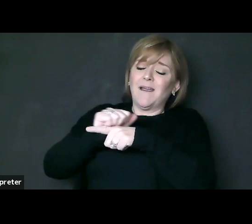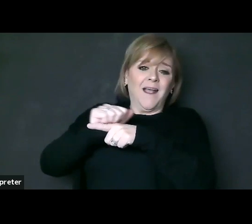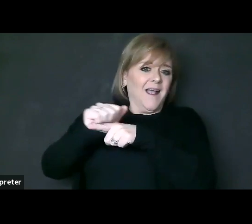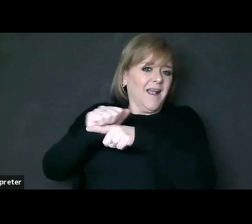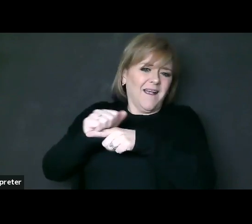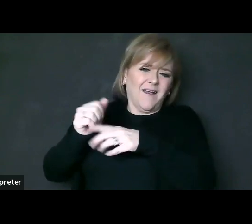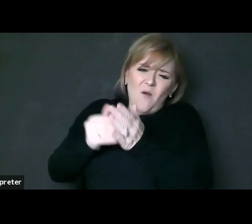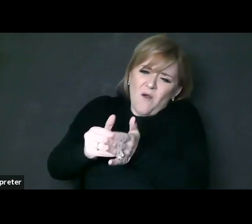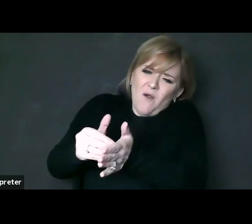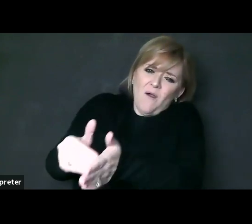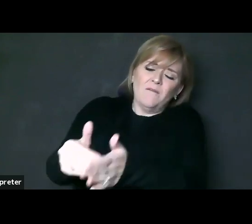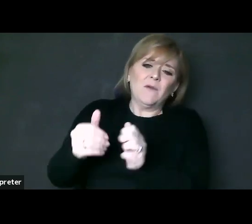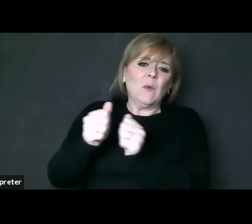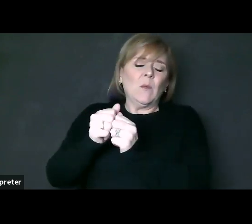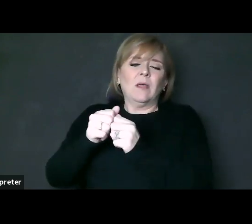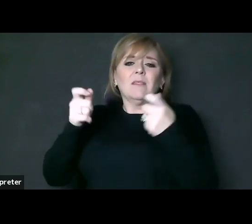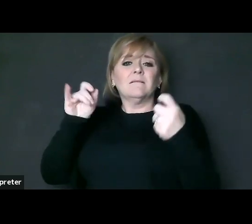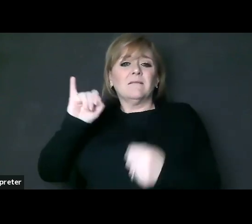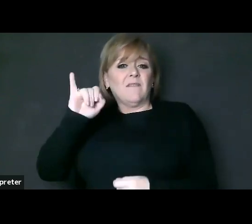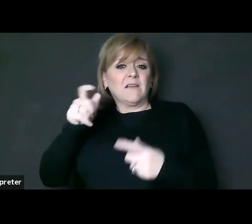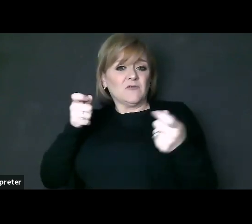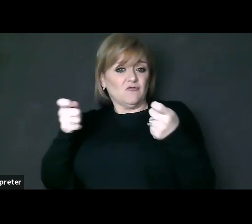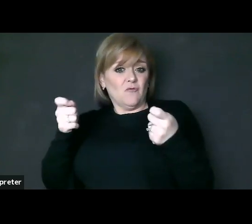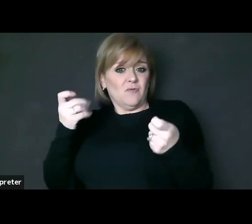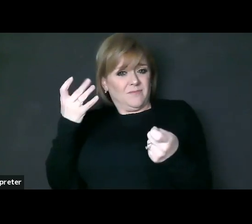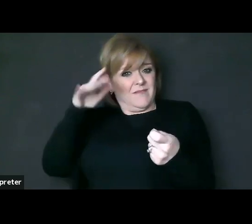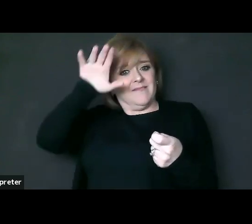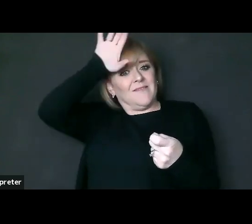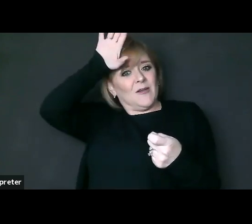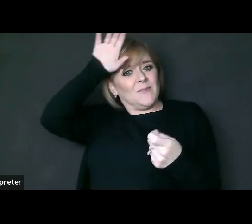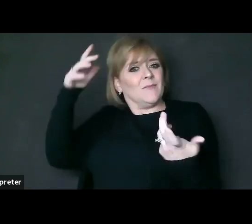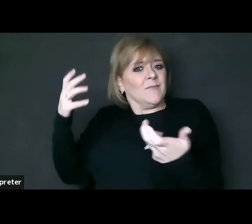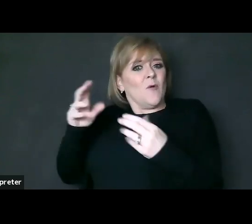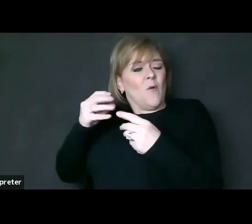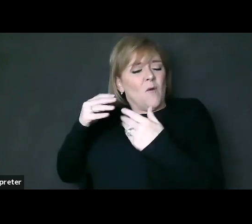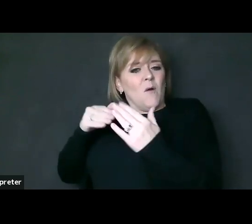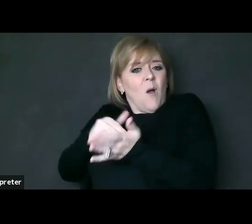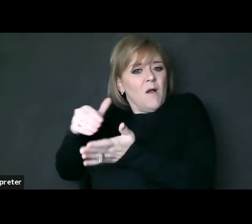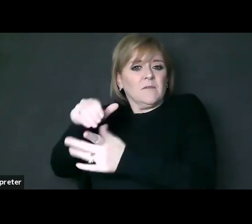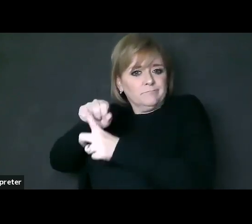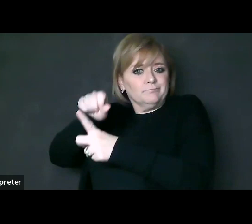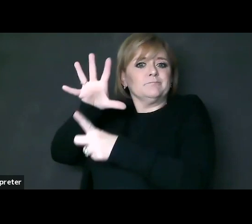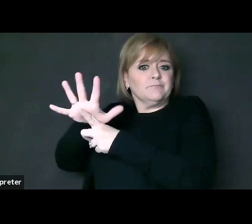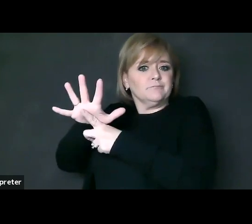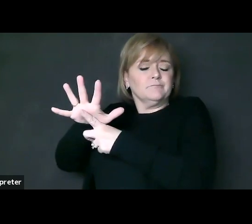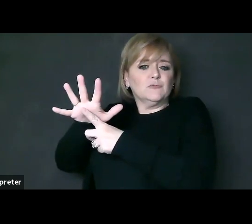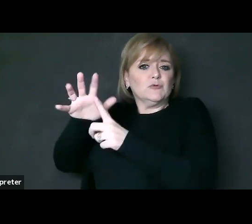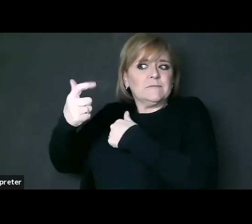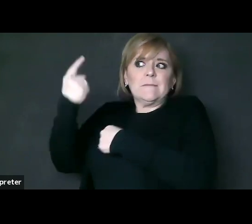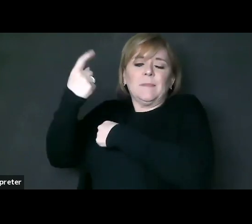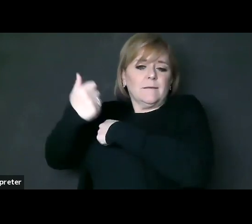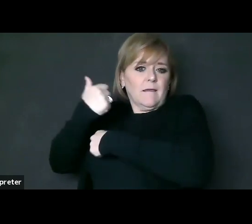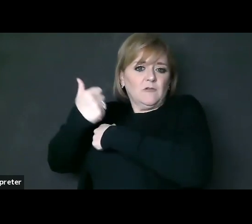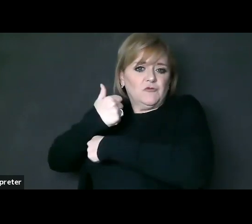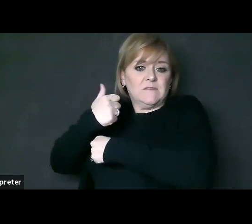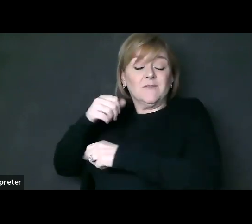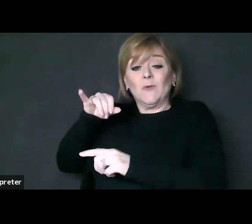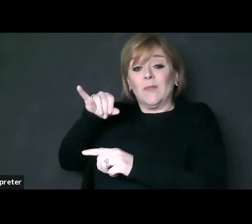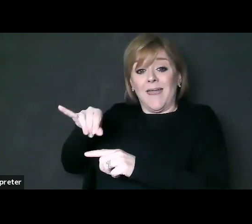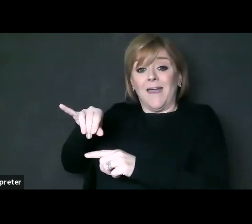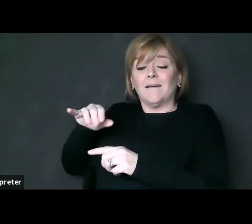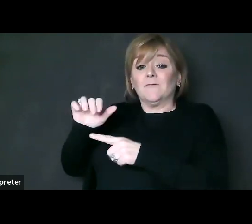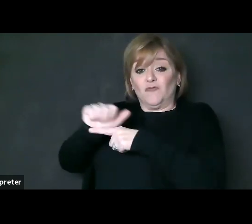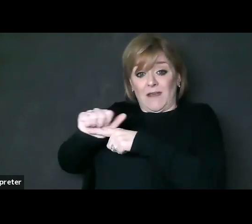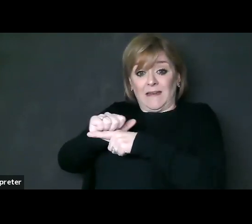we run into pathogens through the course of our daily business all the time. We change that training to be a little more COVID